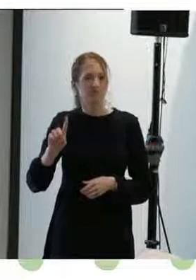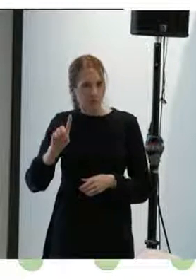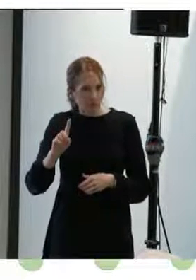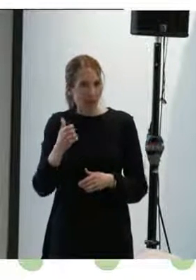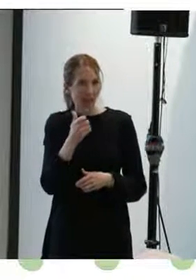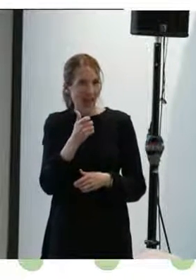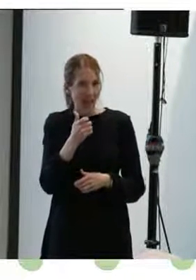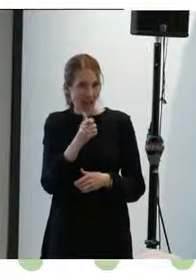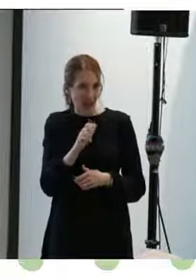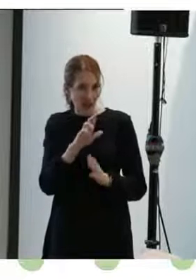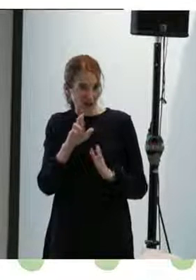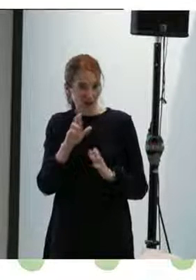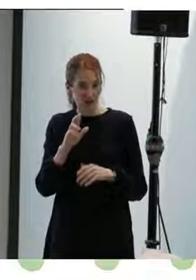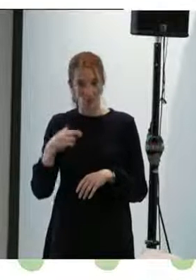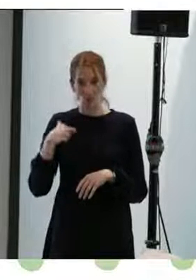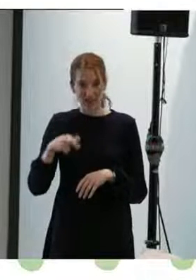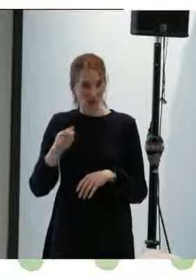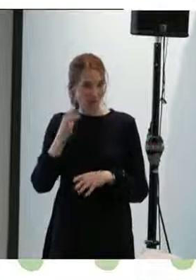individuals?